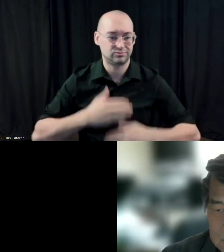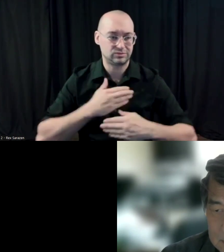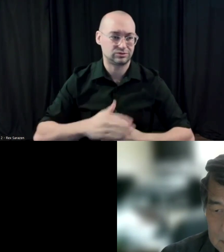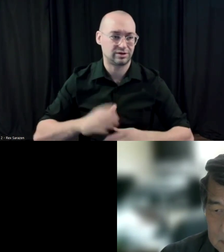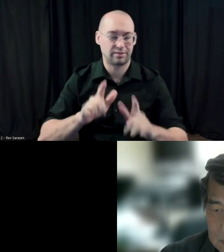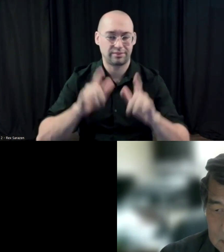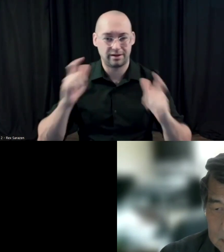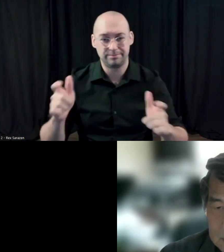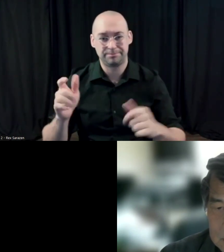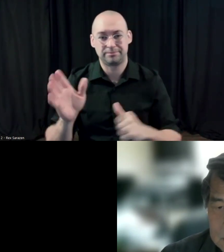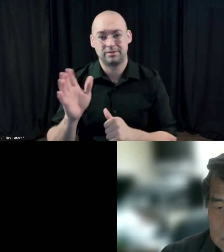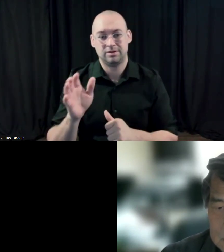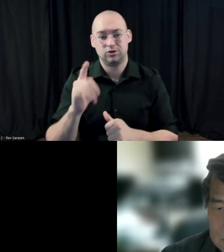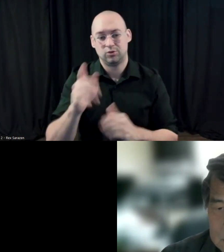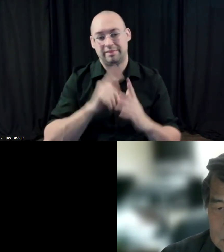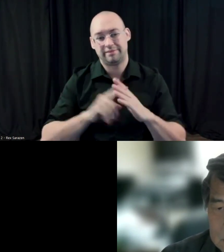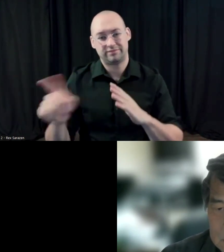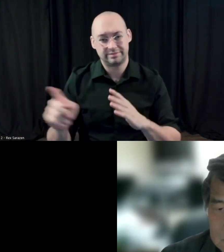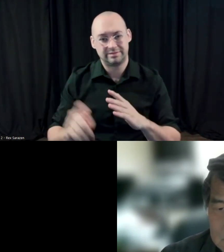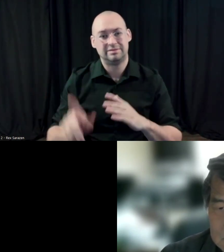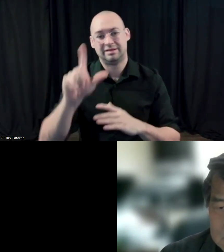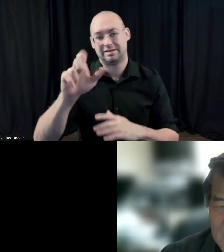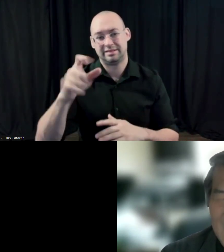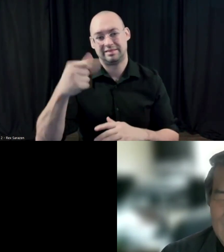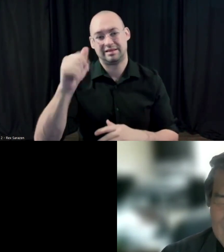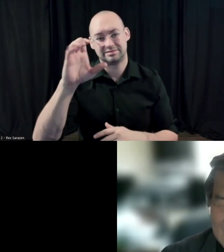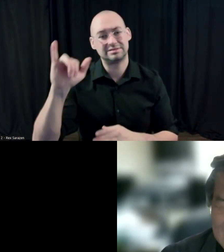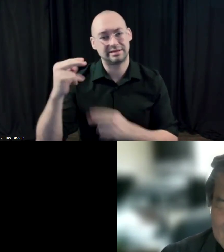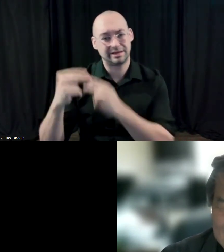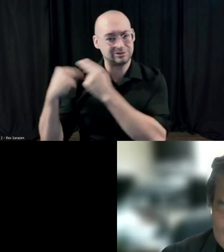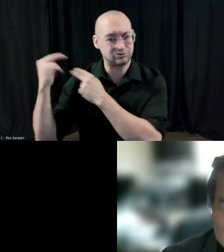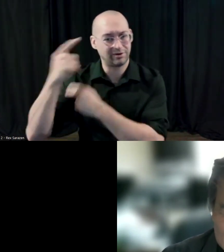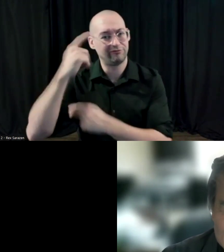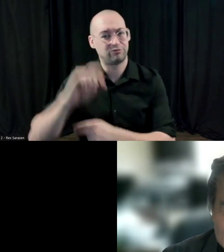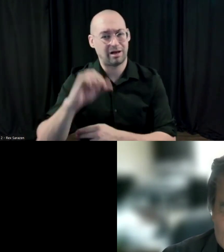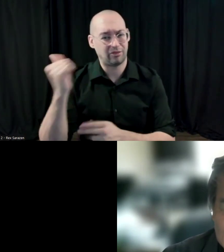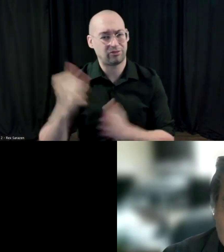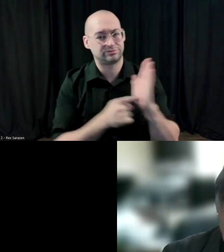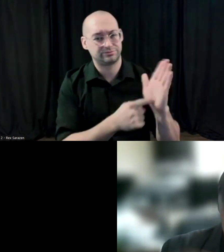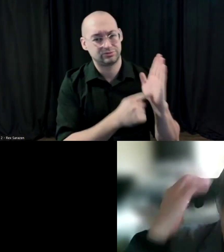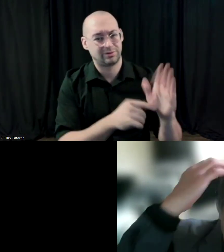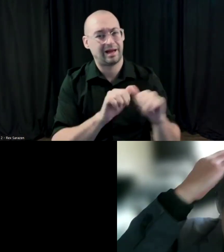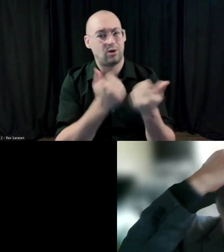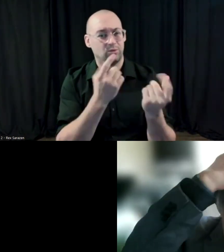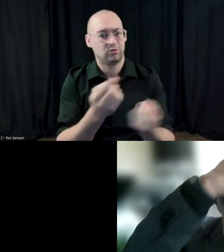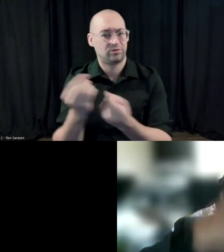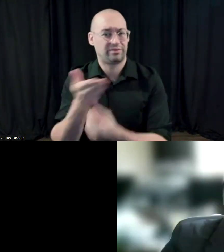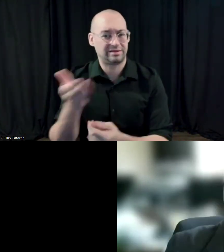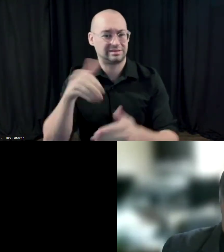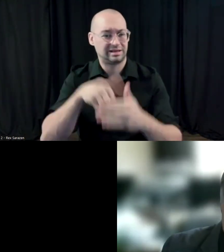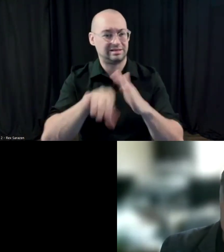much. And you are leaving a legacy for others to model how to get things done in the state of